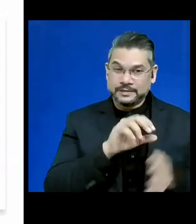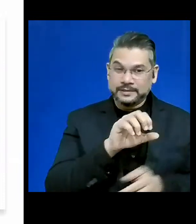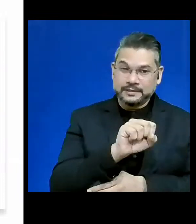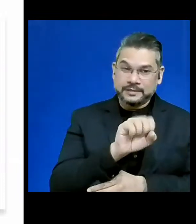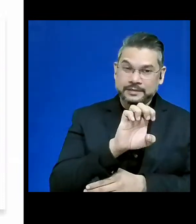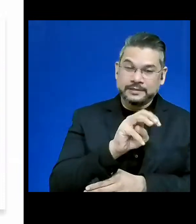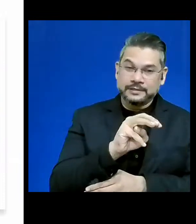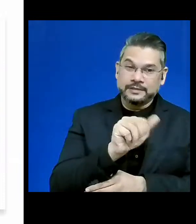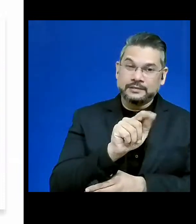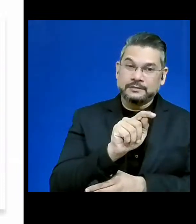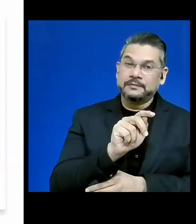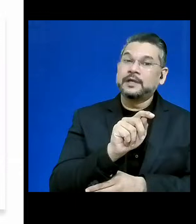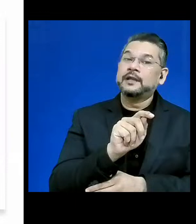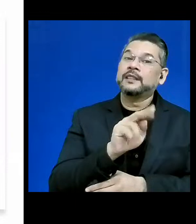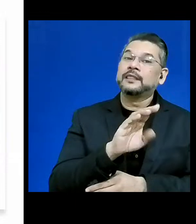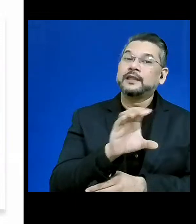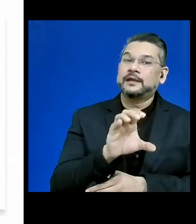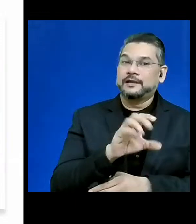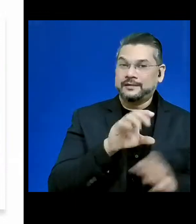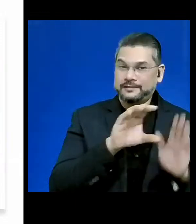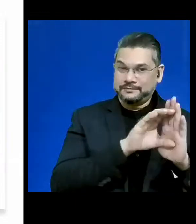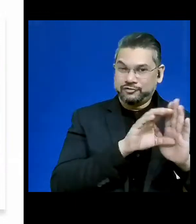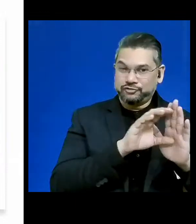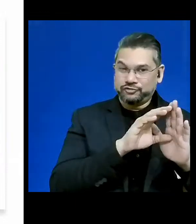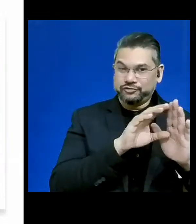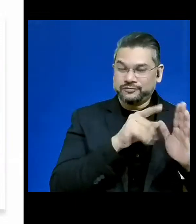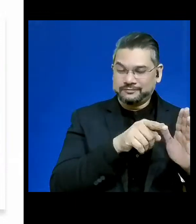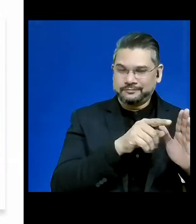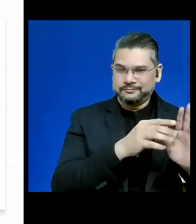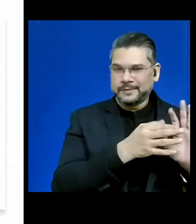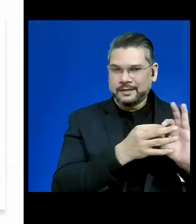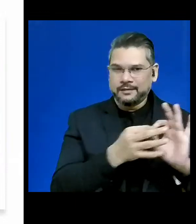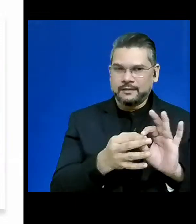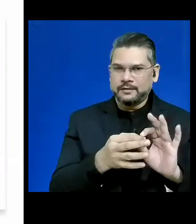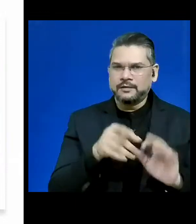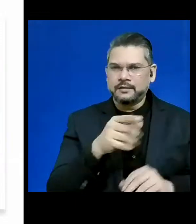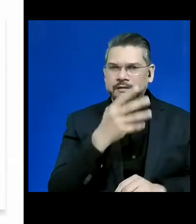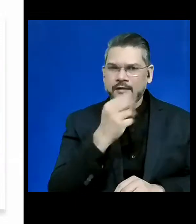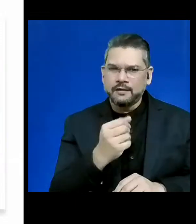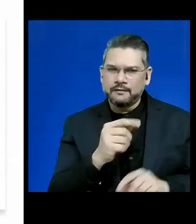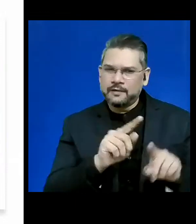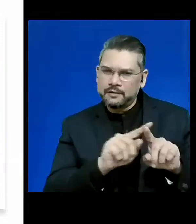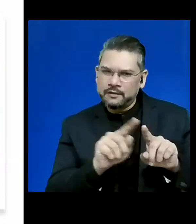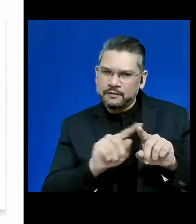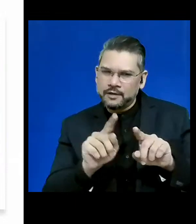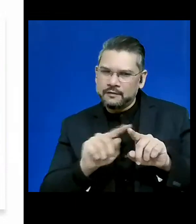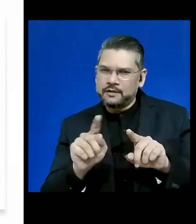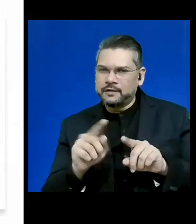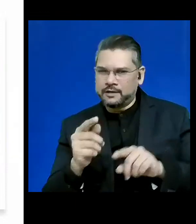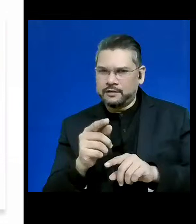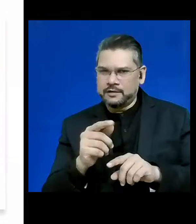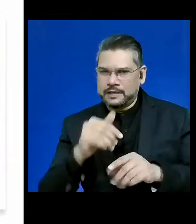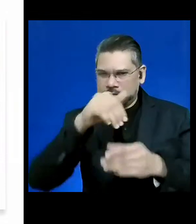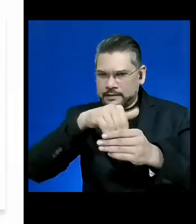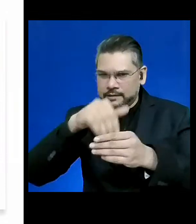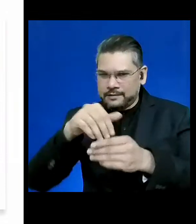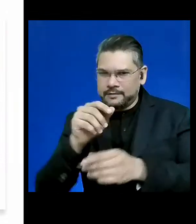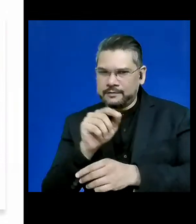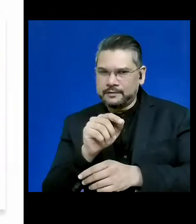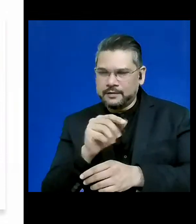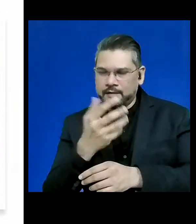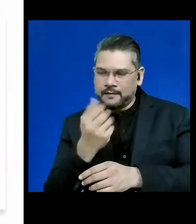diagram on the previous page, there were a few different elements that made up the